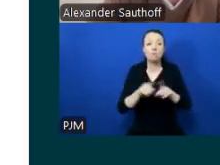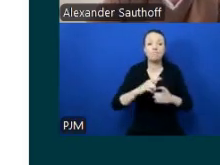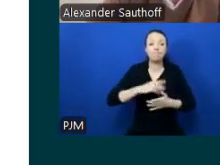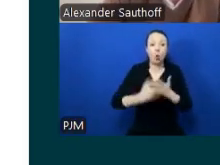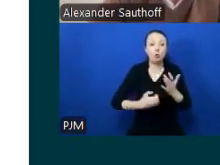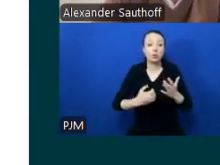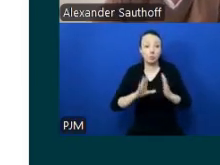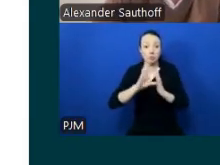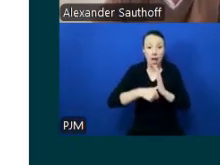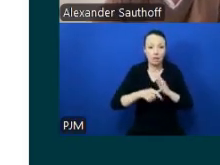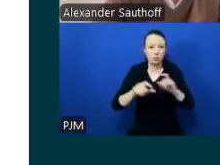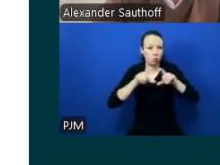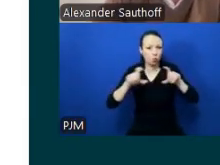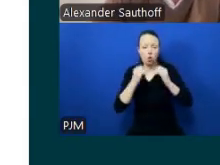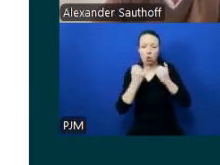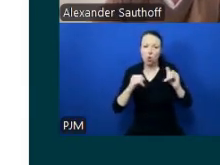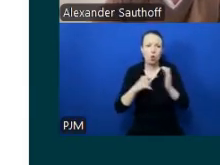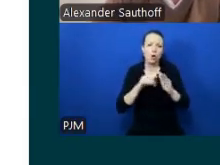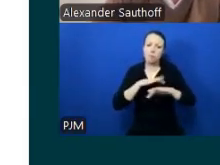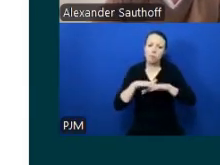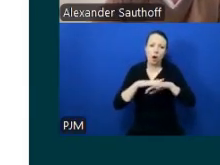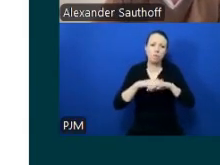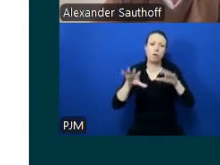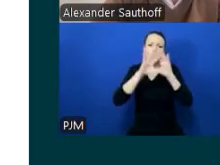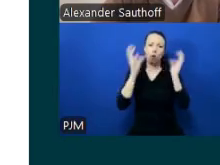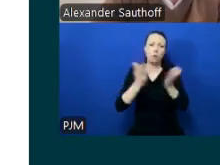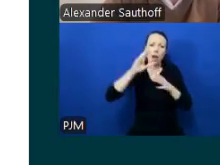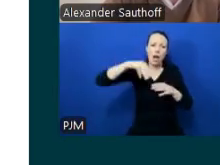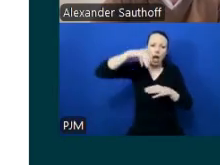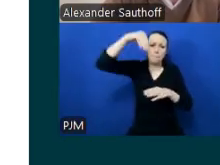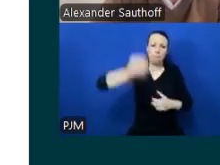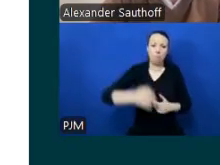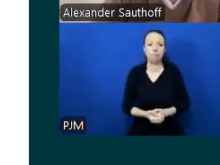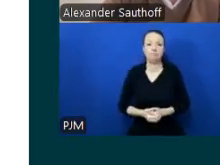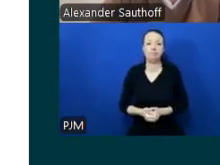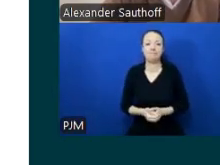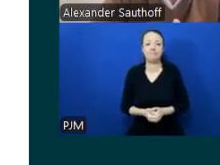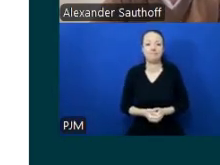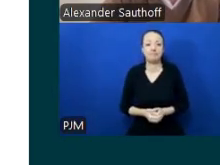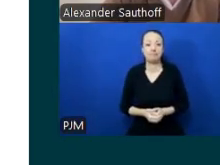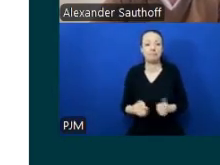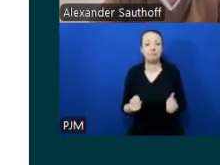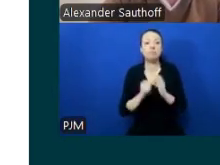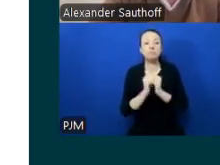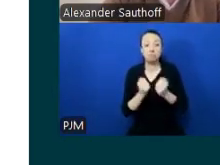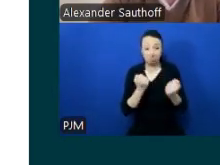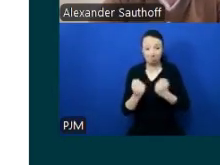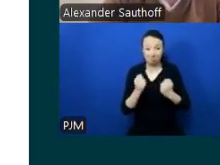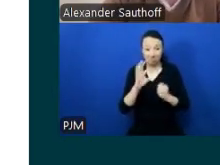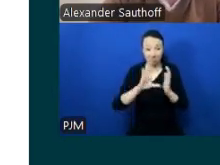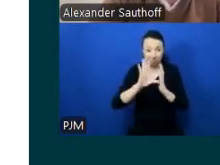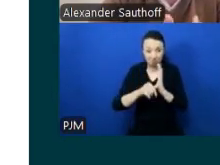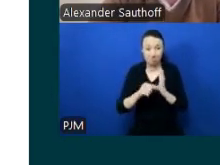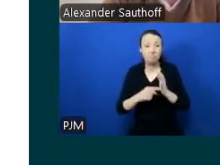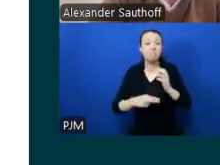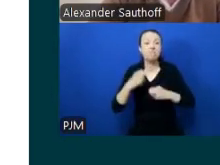emissions. And one urban challenge in this context is urban overheating. Then cities tend to be much hotter,